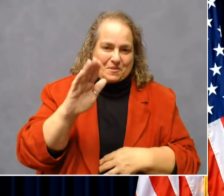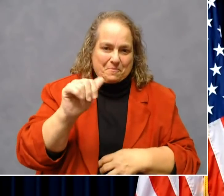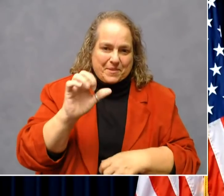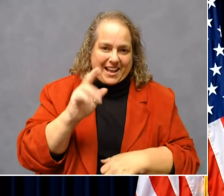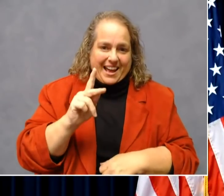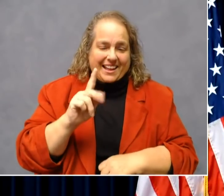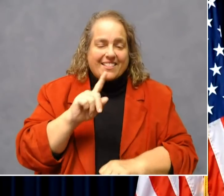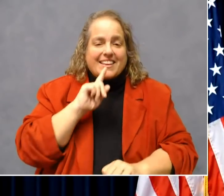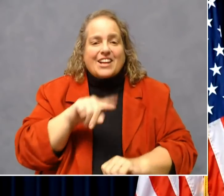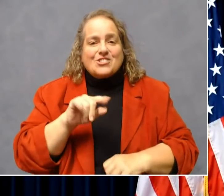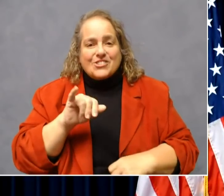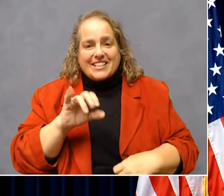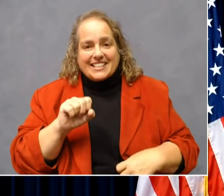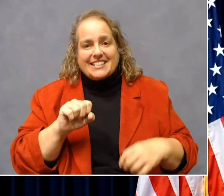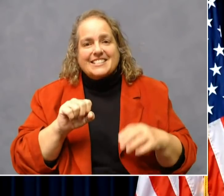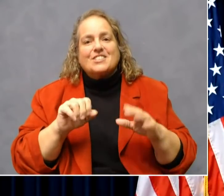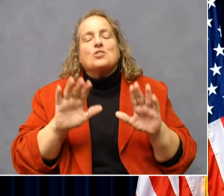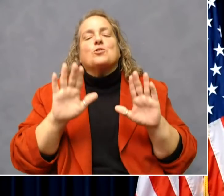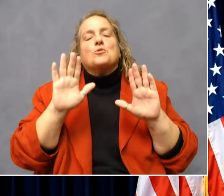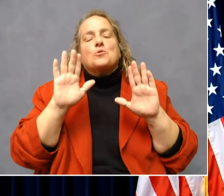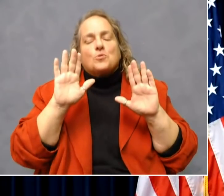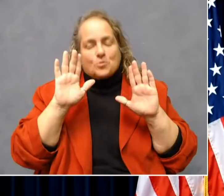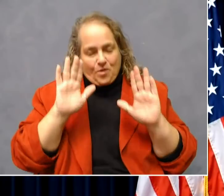is incredibly great.